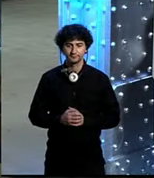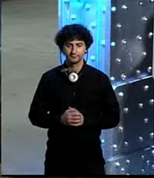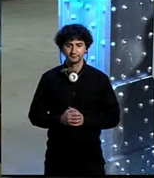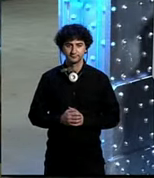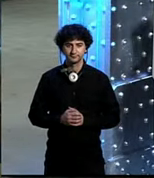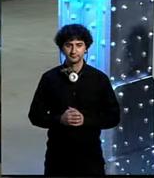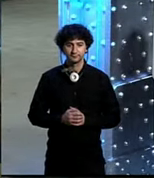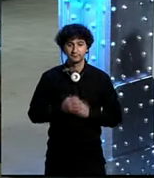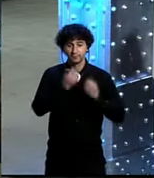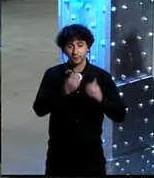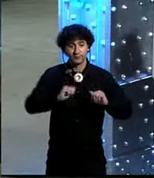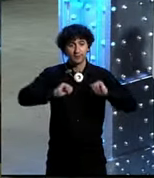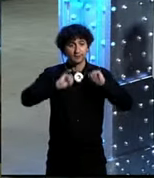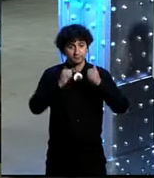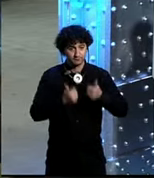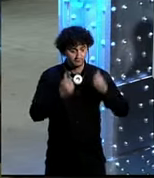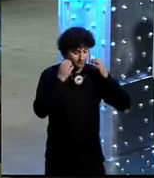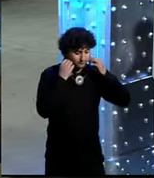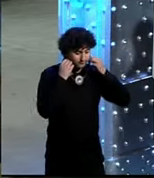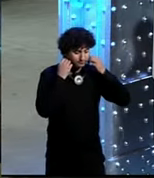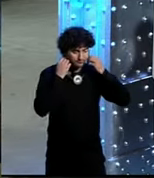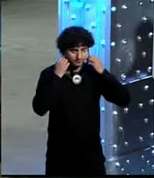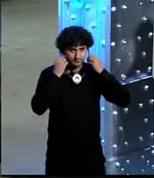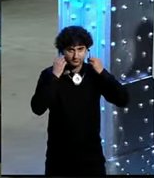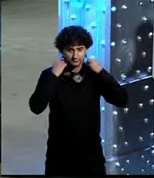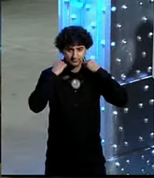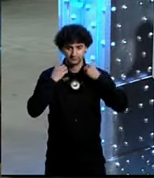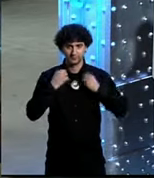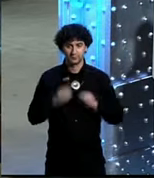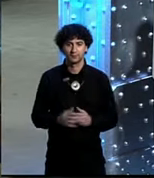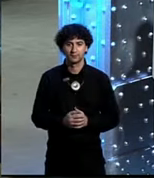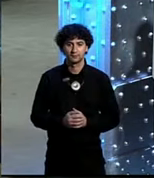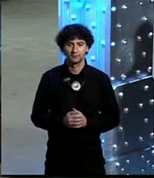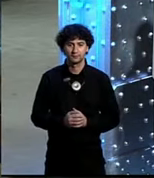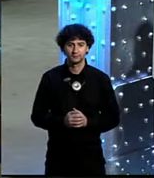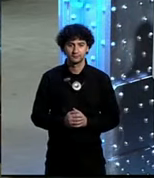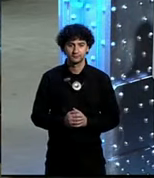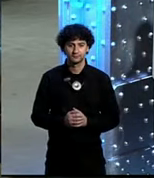Bueno, reemprendemos la sesión. We're going to resume.